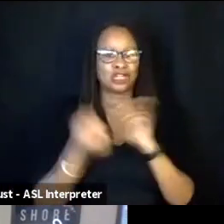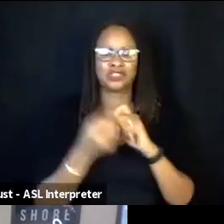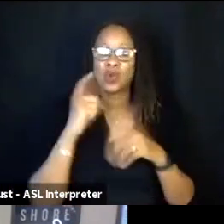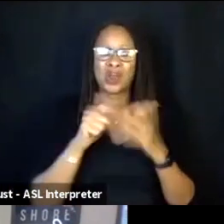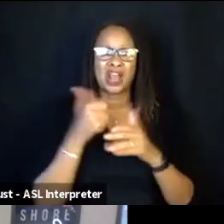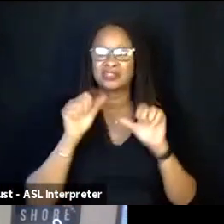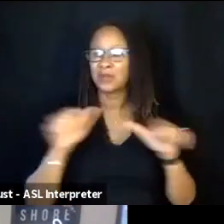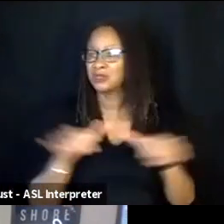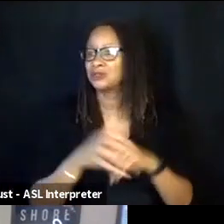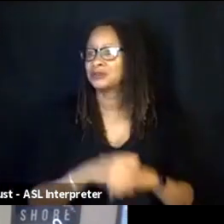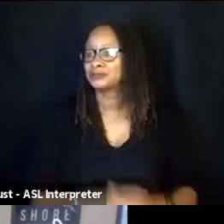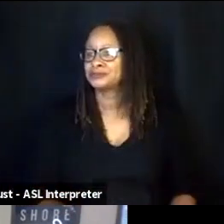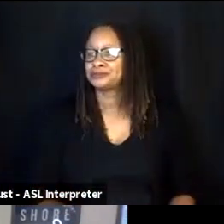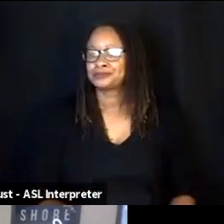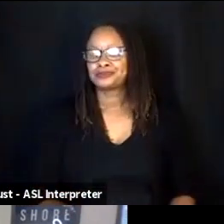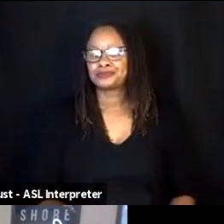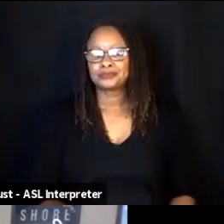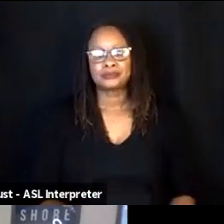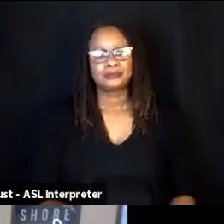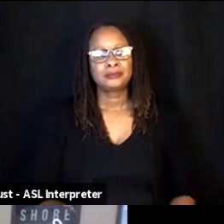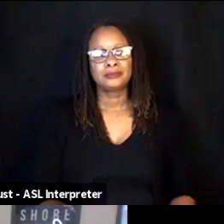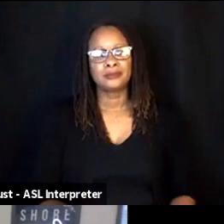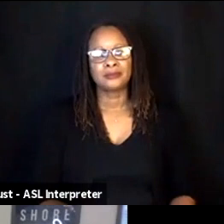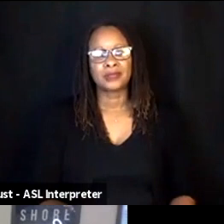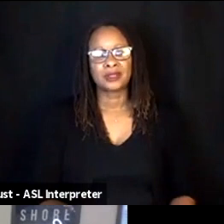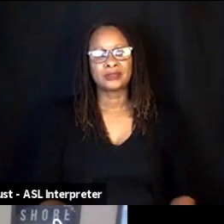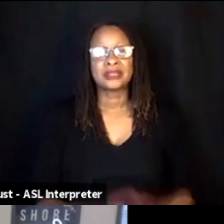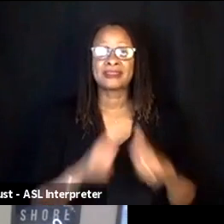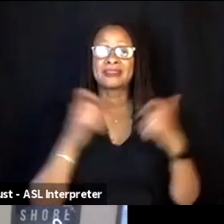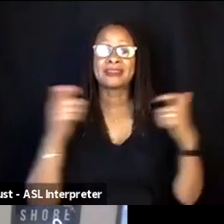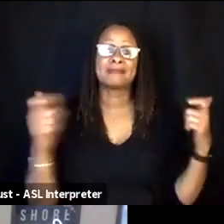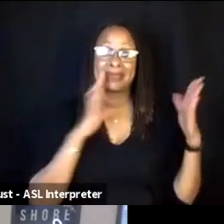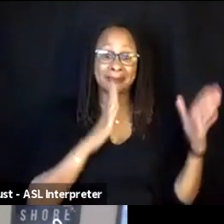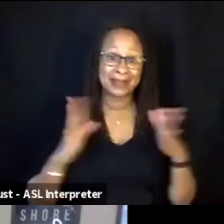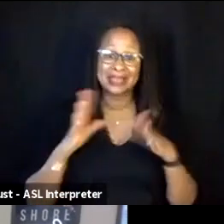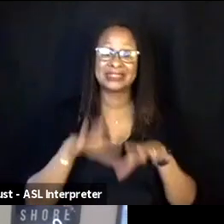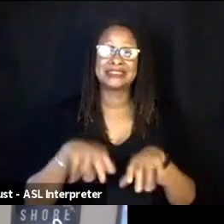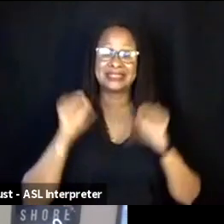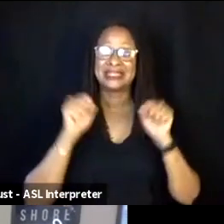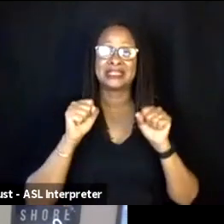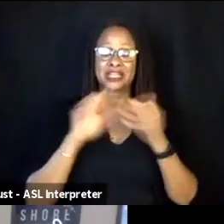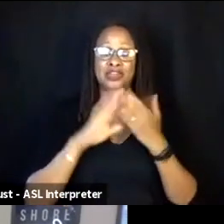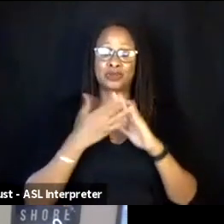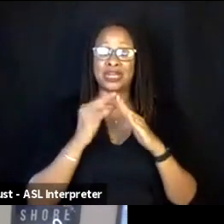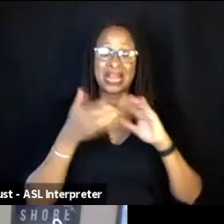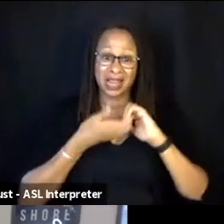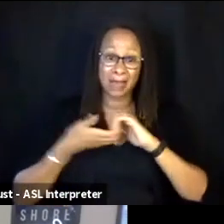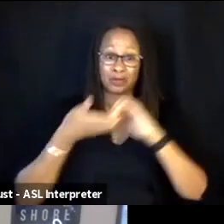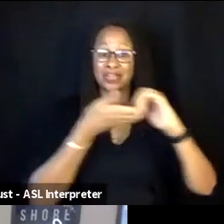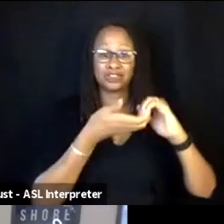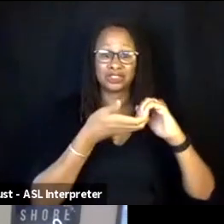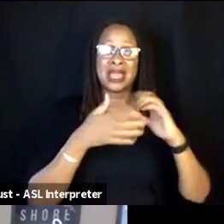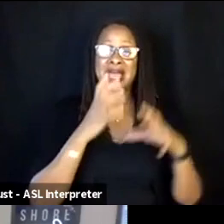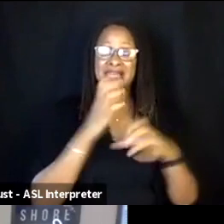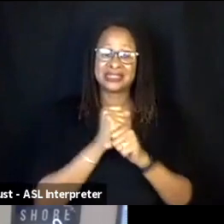Yeah, I mean, I think to your point, Caroline, it obviously in the big scheme of things, it takes a community and a collaboration, right? It takes all of those